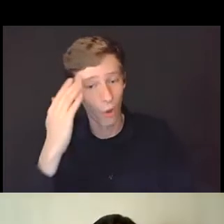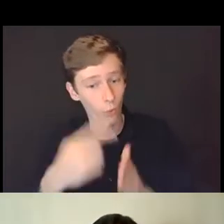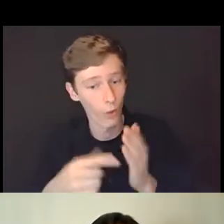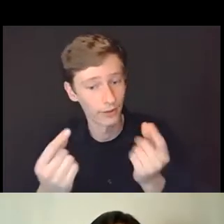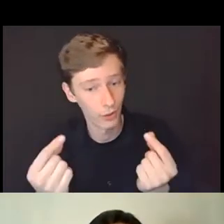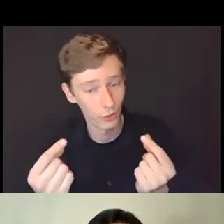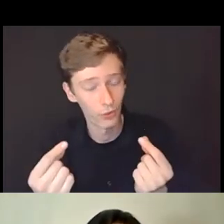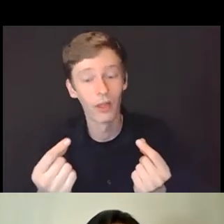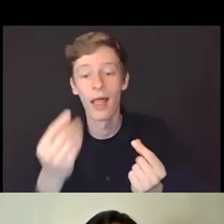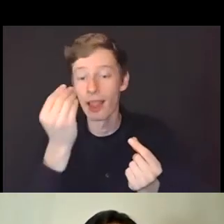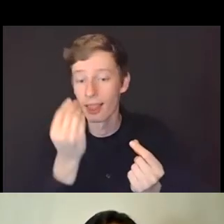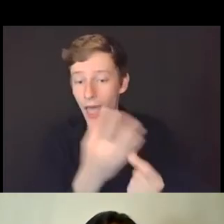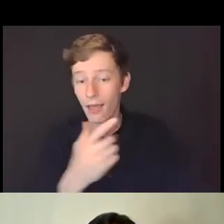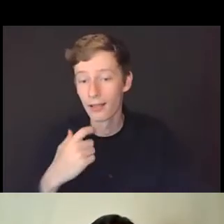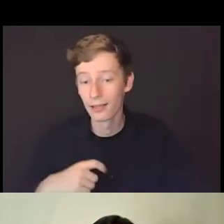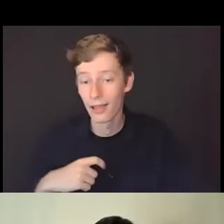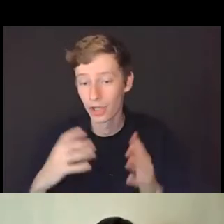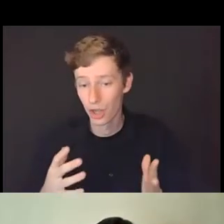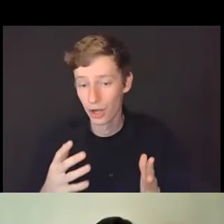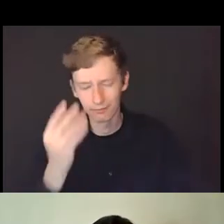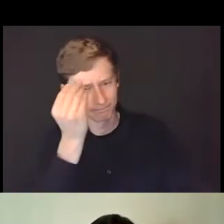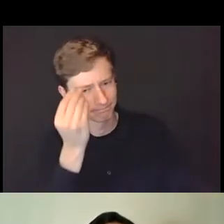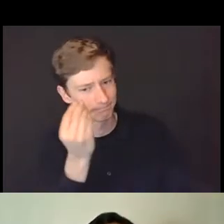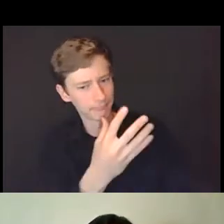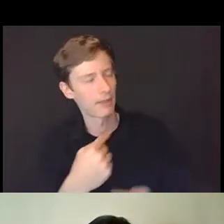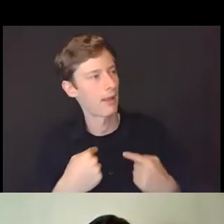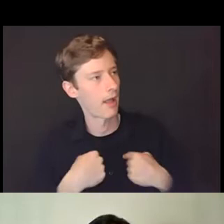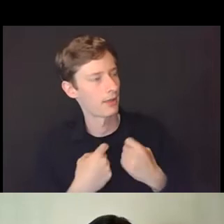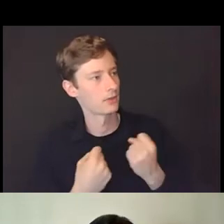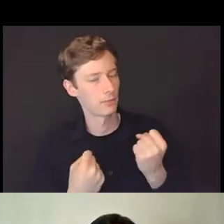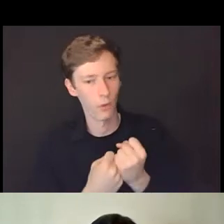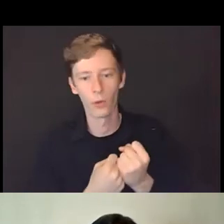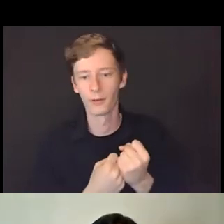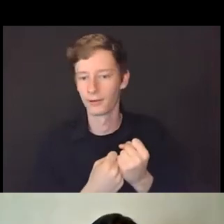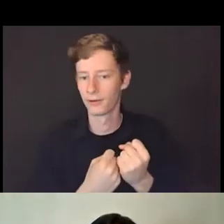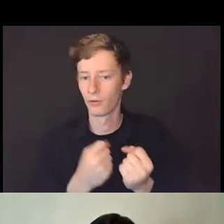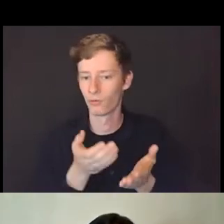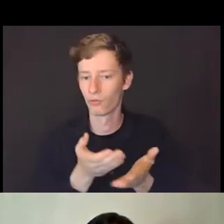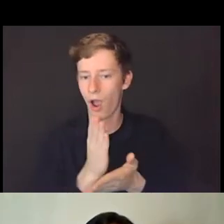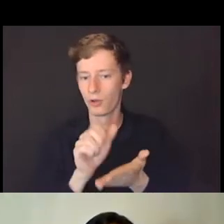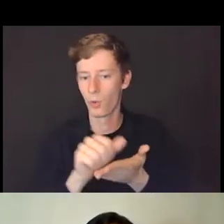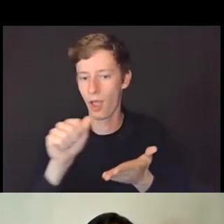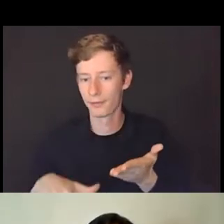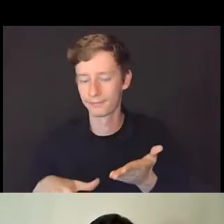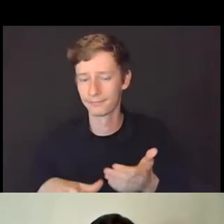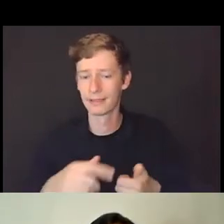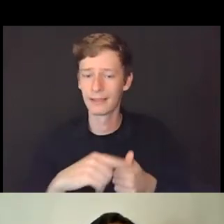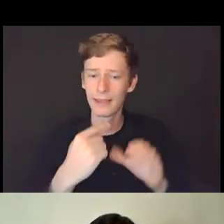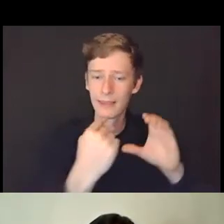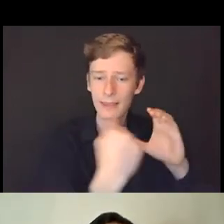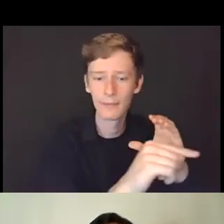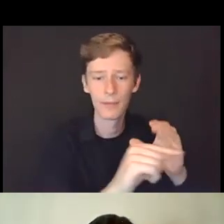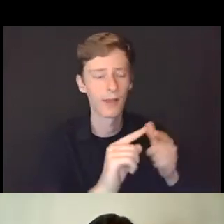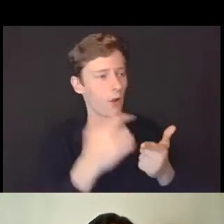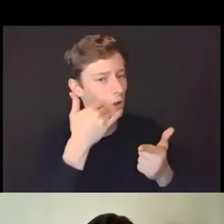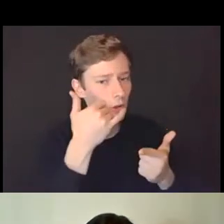that you support the right to an abortion, abortion access, email them, call them. When the 2023 session starts, you can